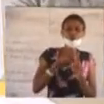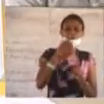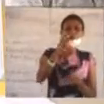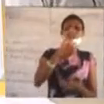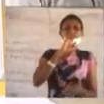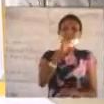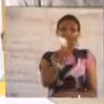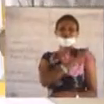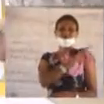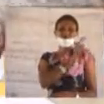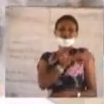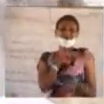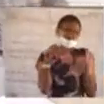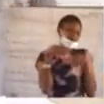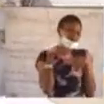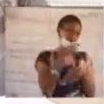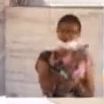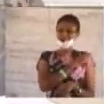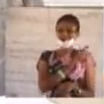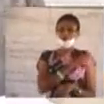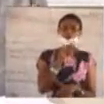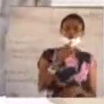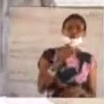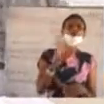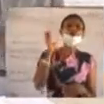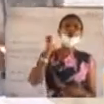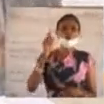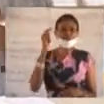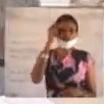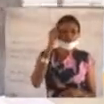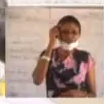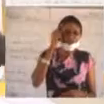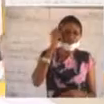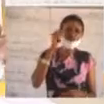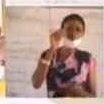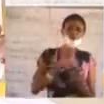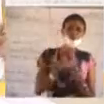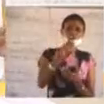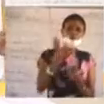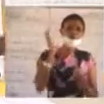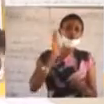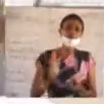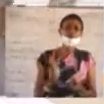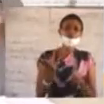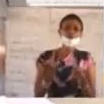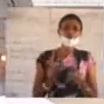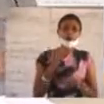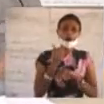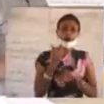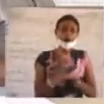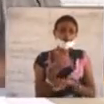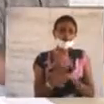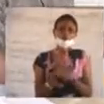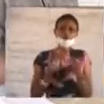Anybody that is engaged may not be prone to abusing a drug. When you are left